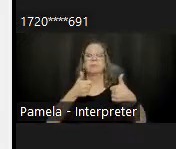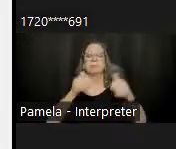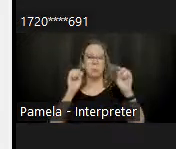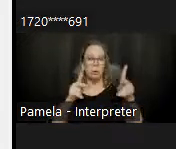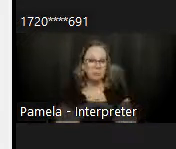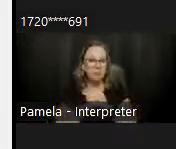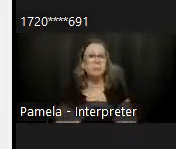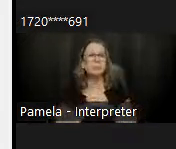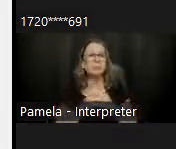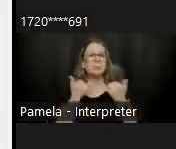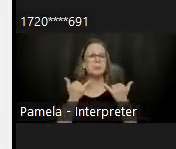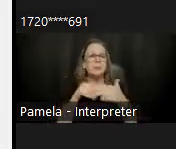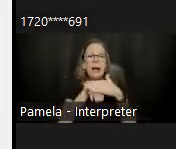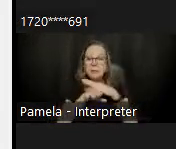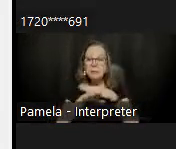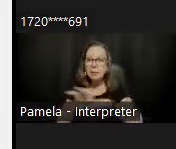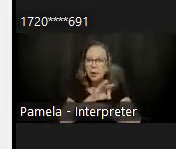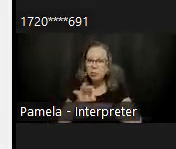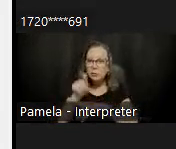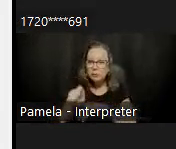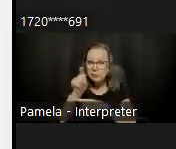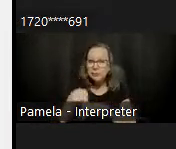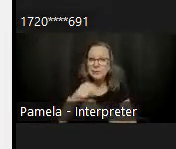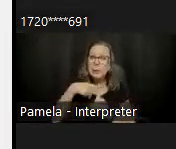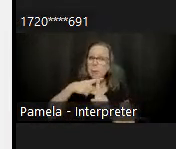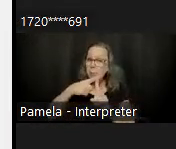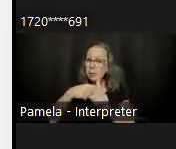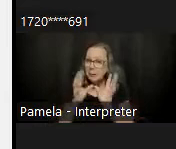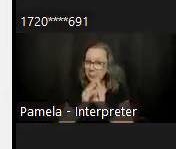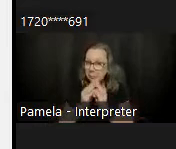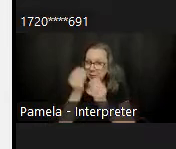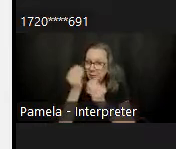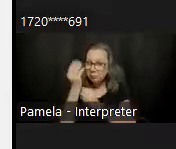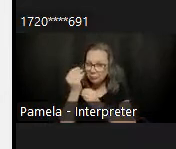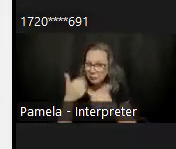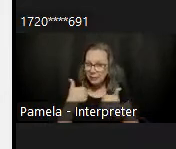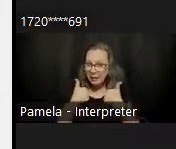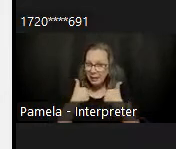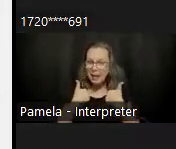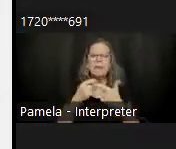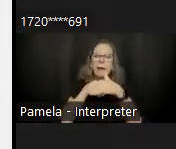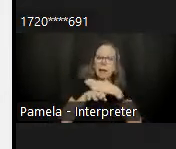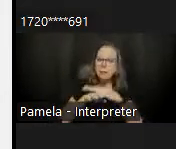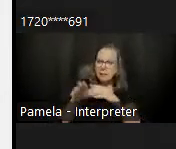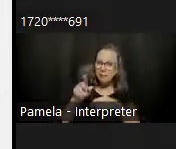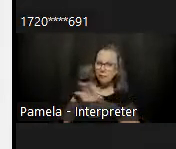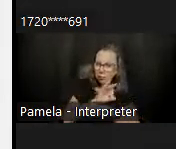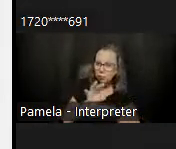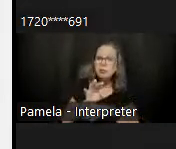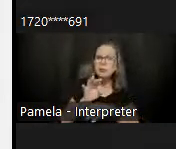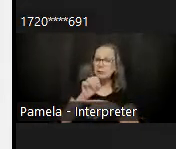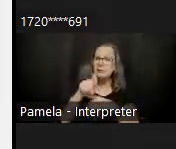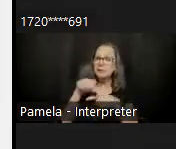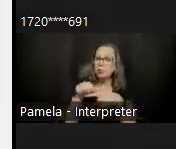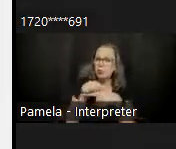So then we have our Access and Functional Needs monthly meeting, and we have Access and Functional Needs training